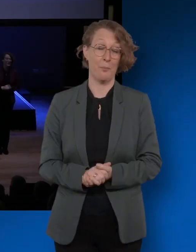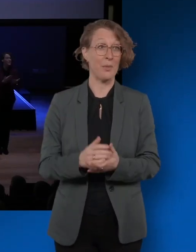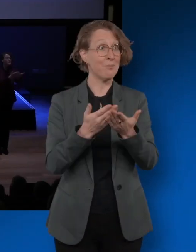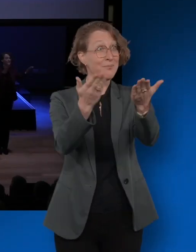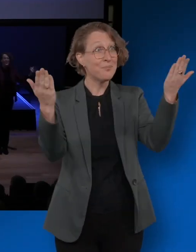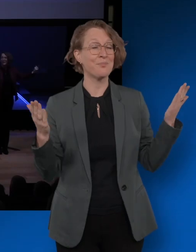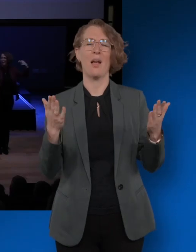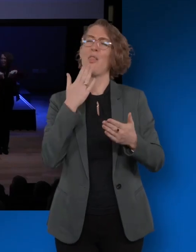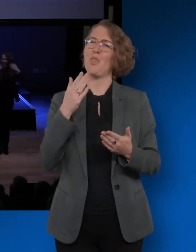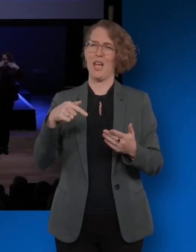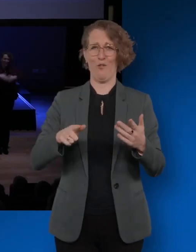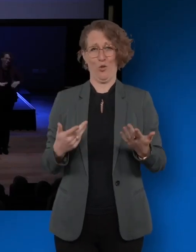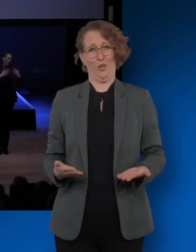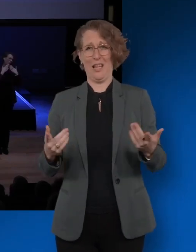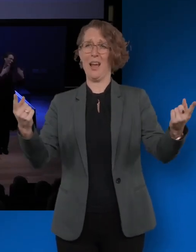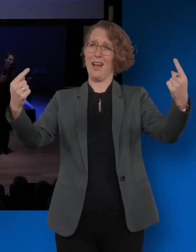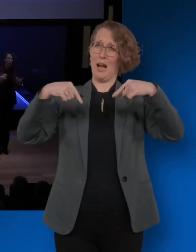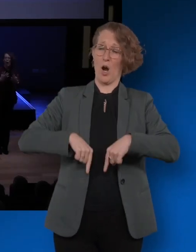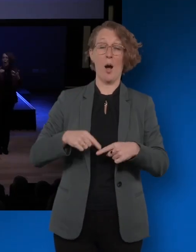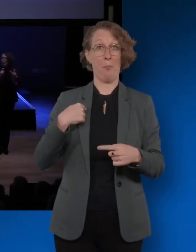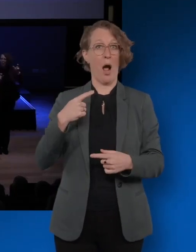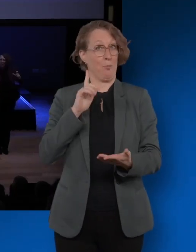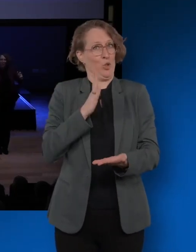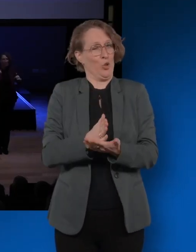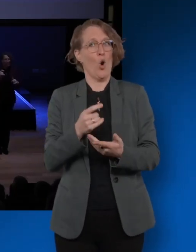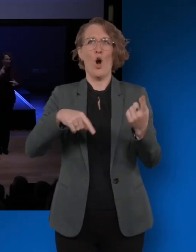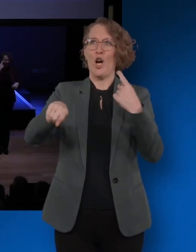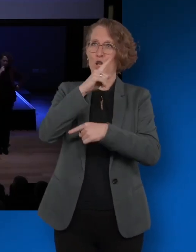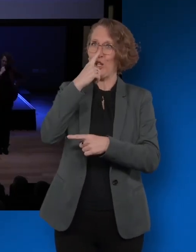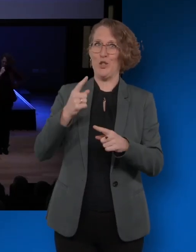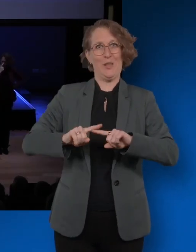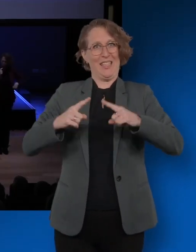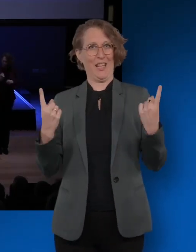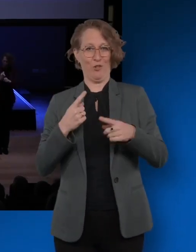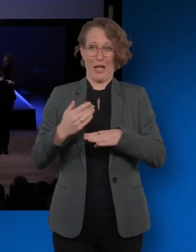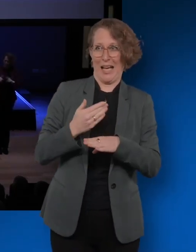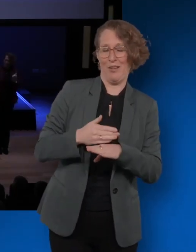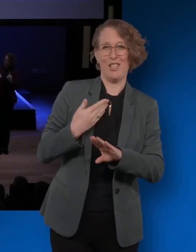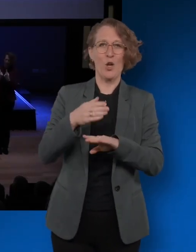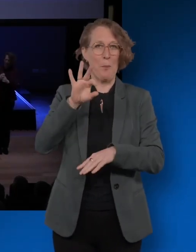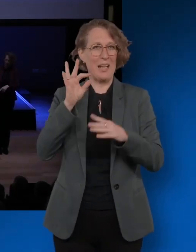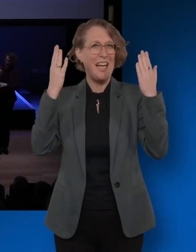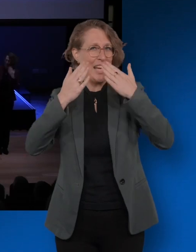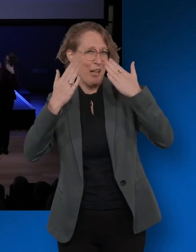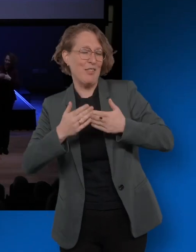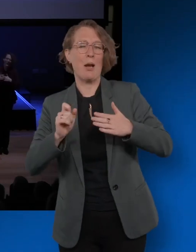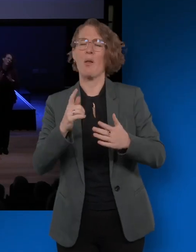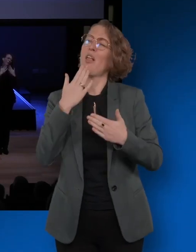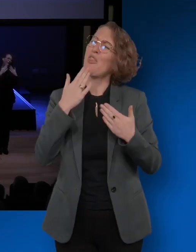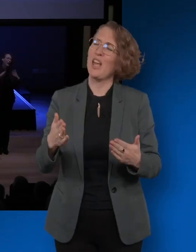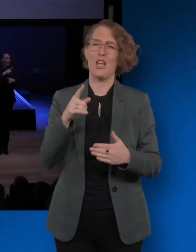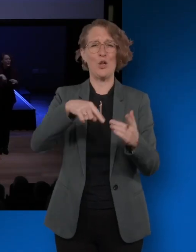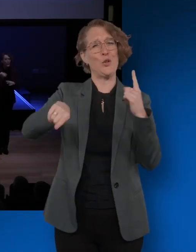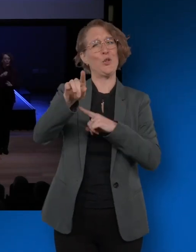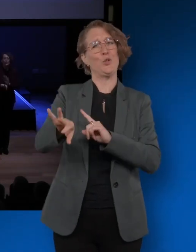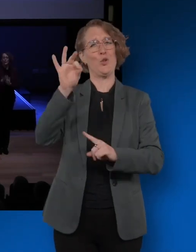for coming this evening. I'm sure there are many other things you could be doing on a Monday evening, but thank you for choosing to be